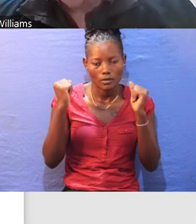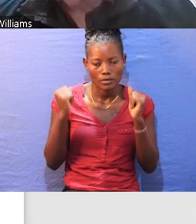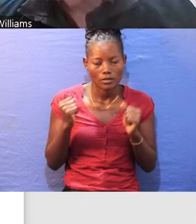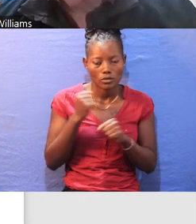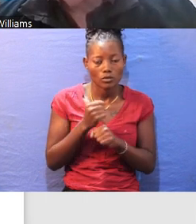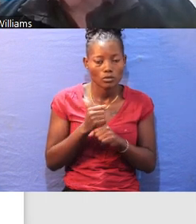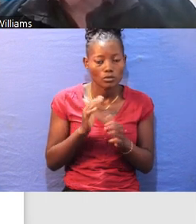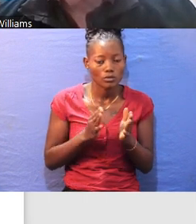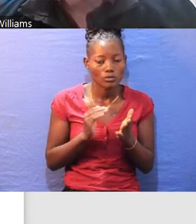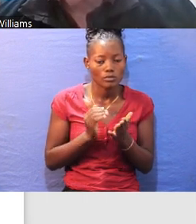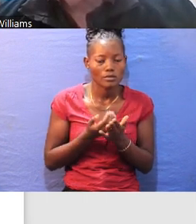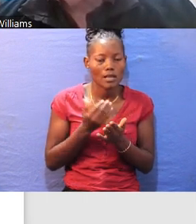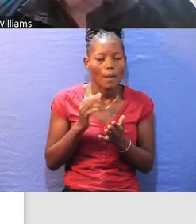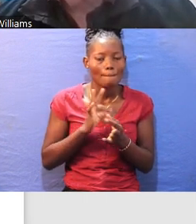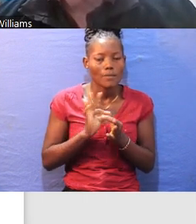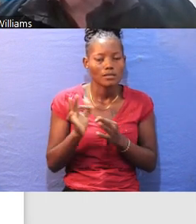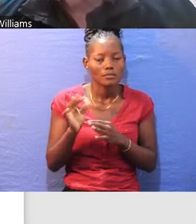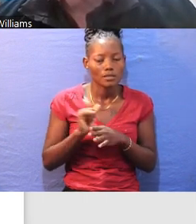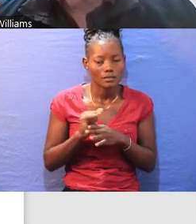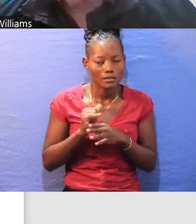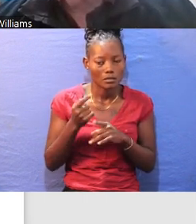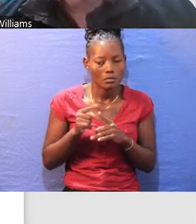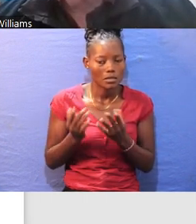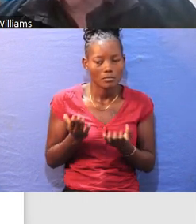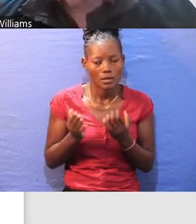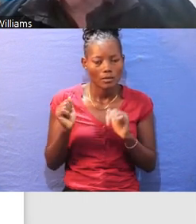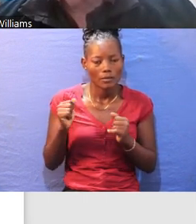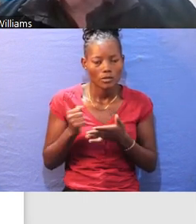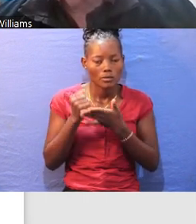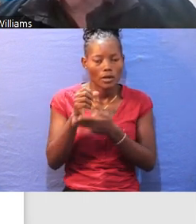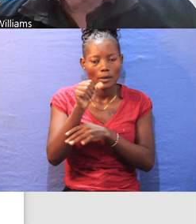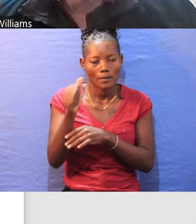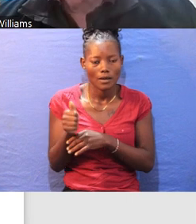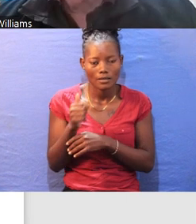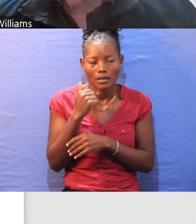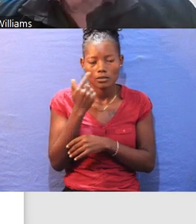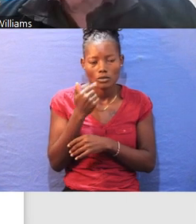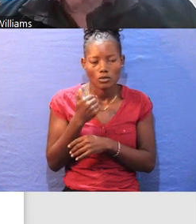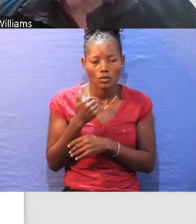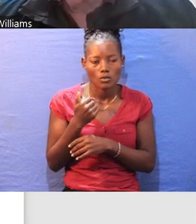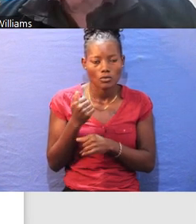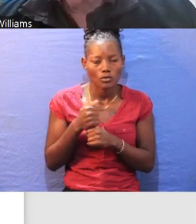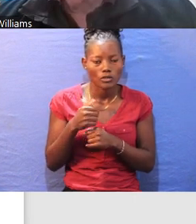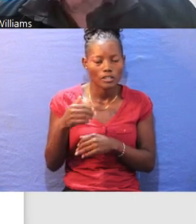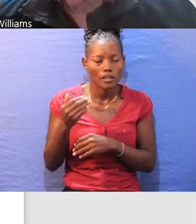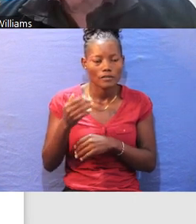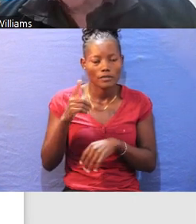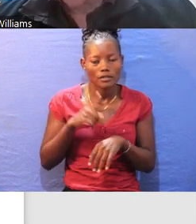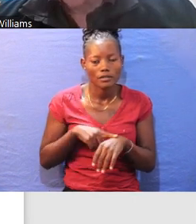but it might help certain athletes that may have deficiencies that need to be